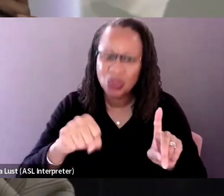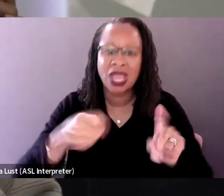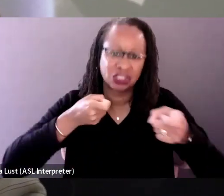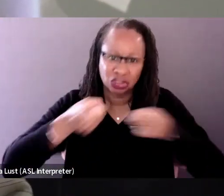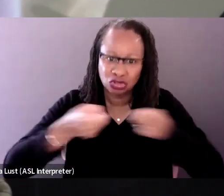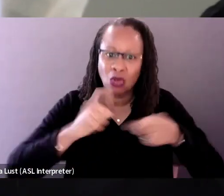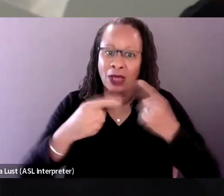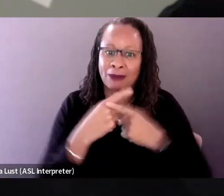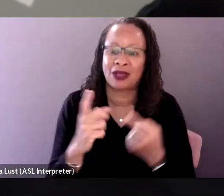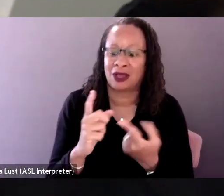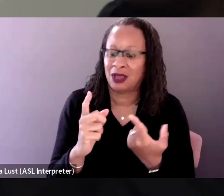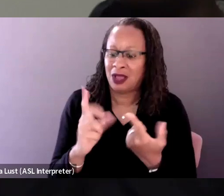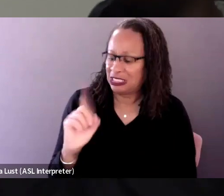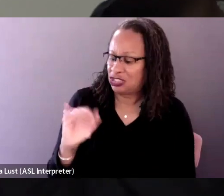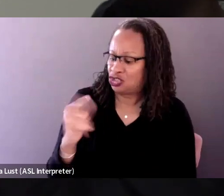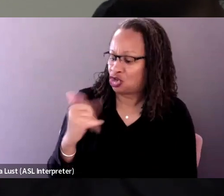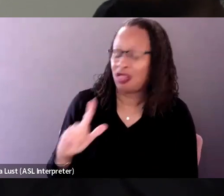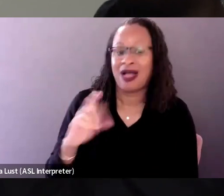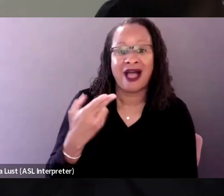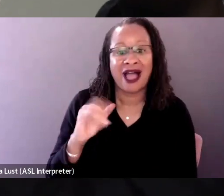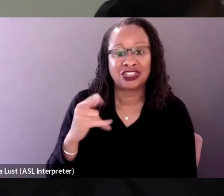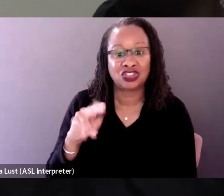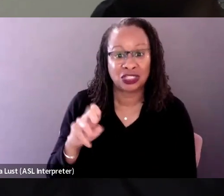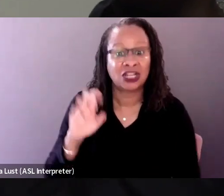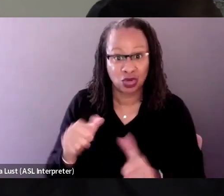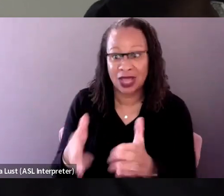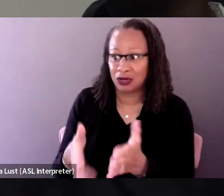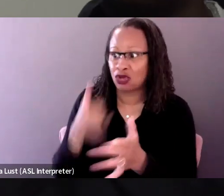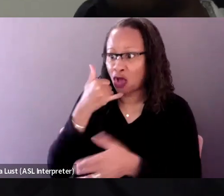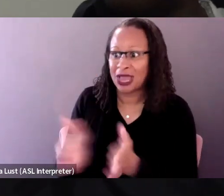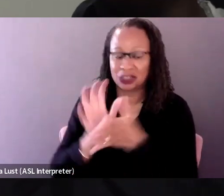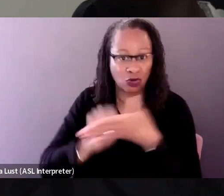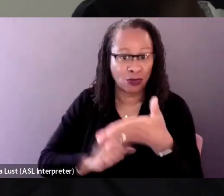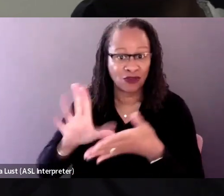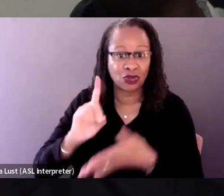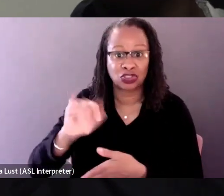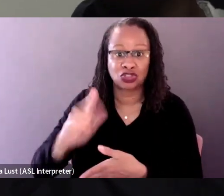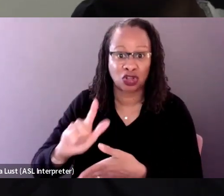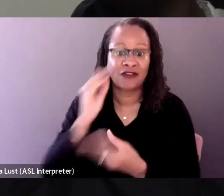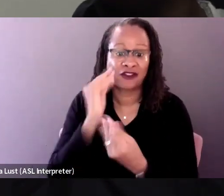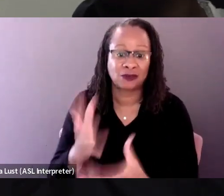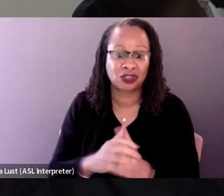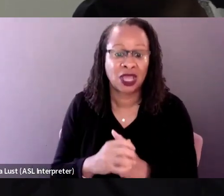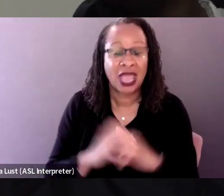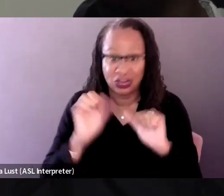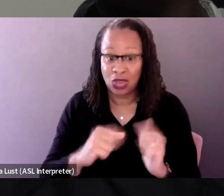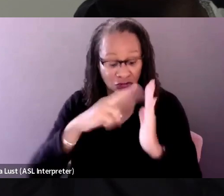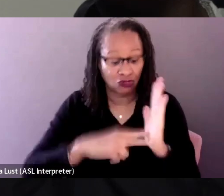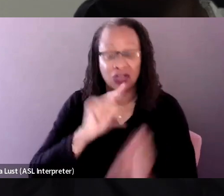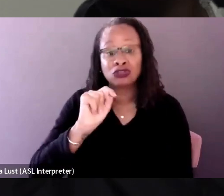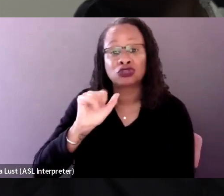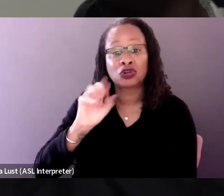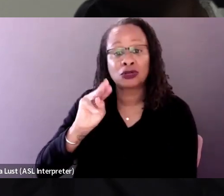to remove your information like Renee, and you can read your terms and conditions. So yeah, I think for me, there's been a lot of unlearning,